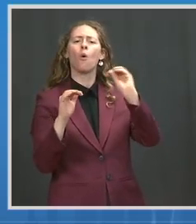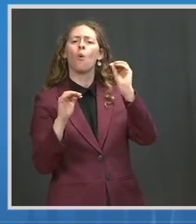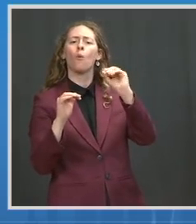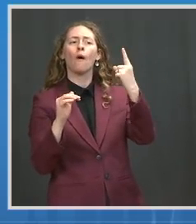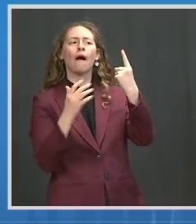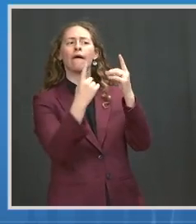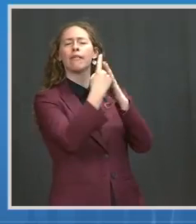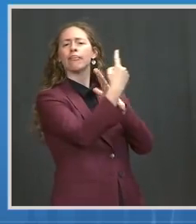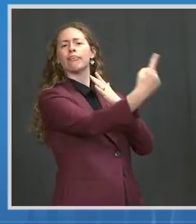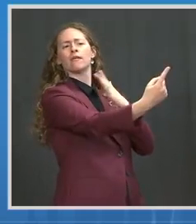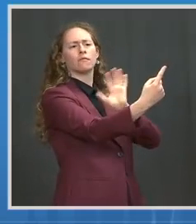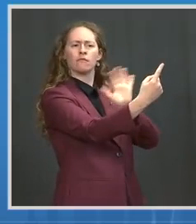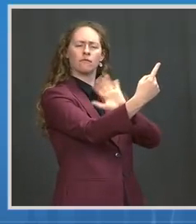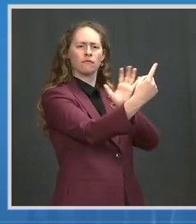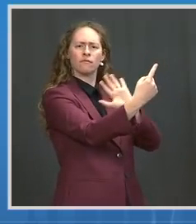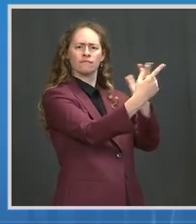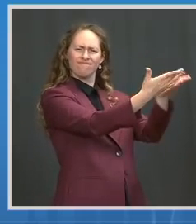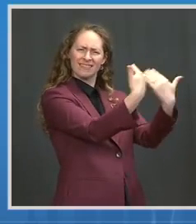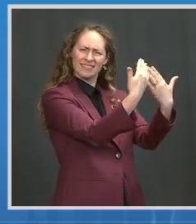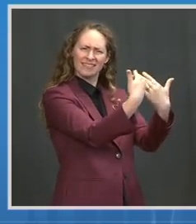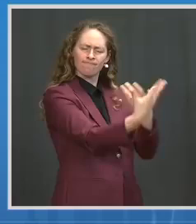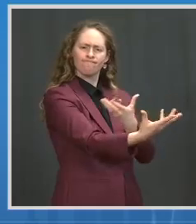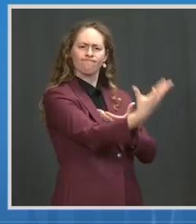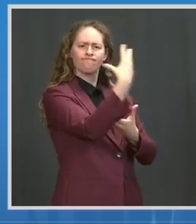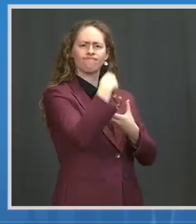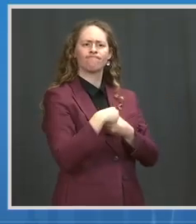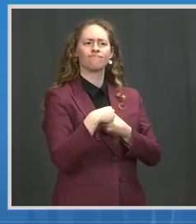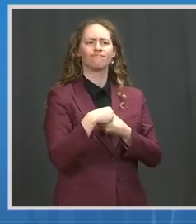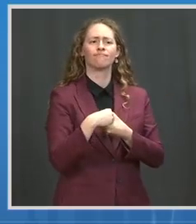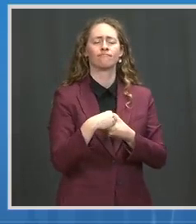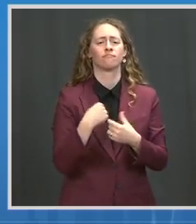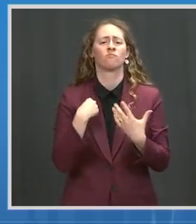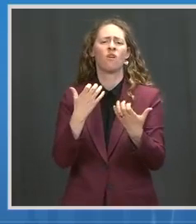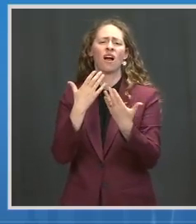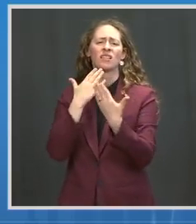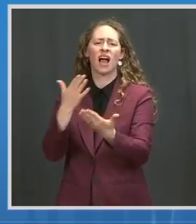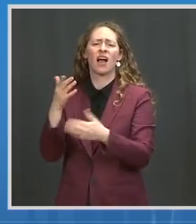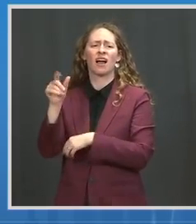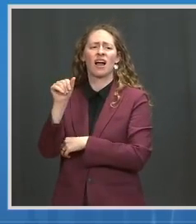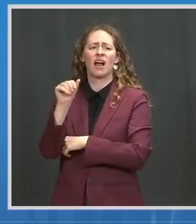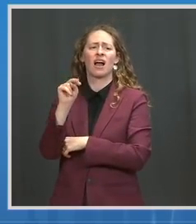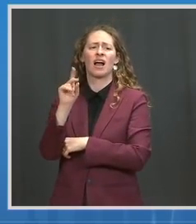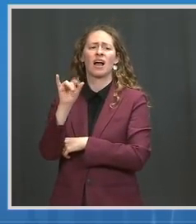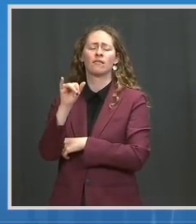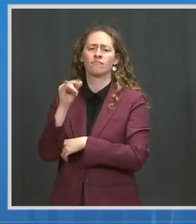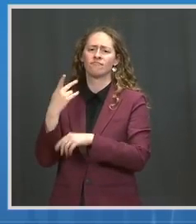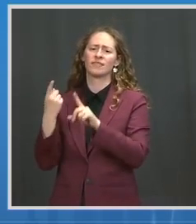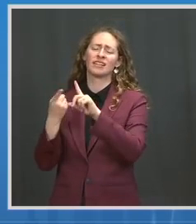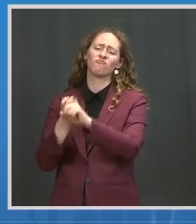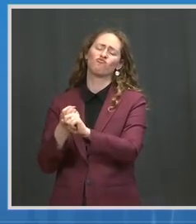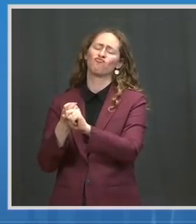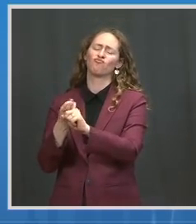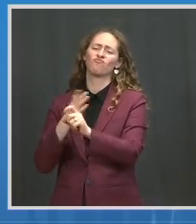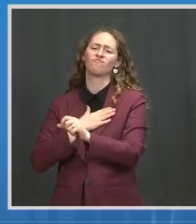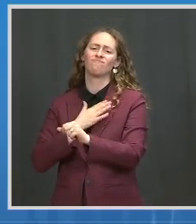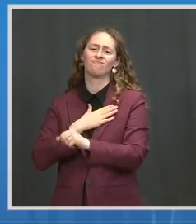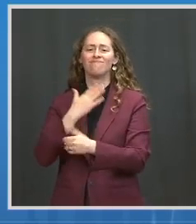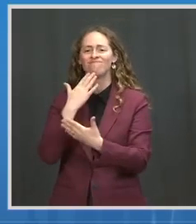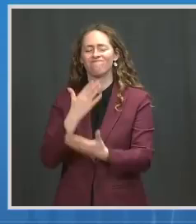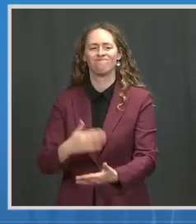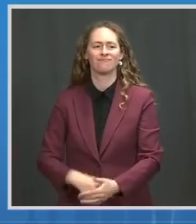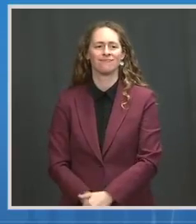Andy and also add my gratitude to you for your service, and you will be missed, my friend. Thank you. Thank you so much, Dr.